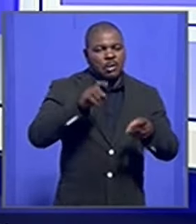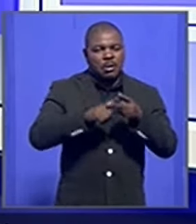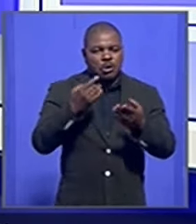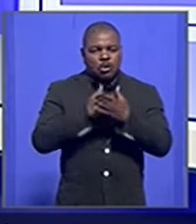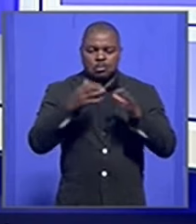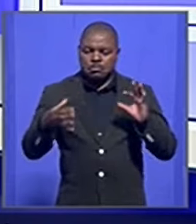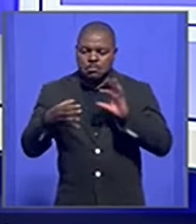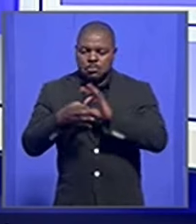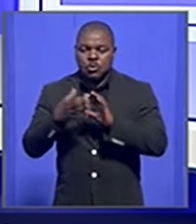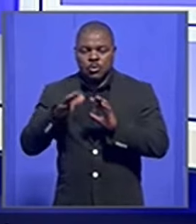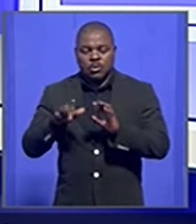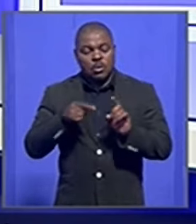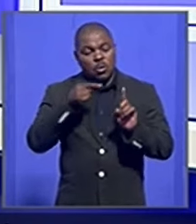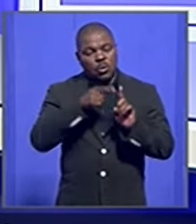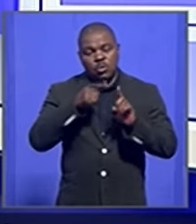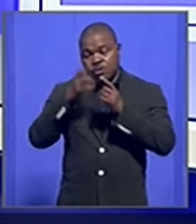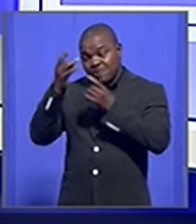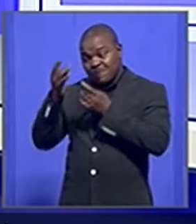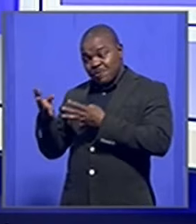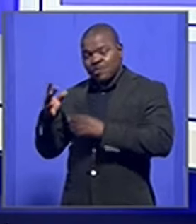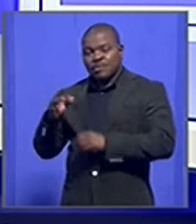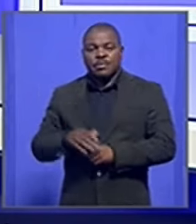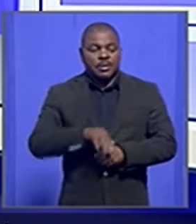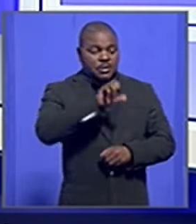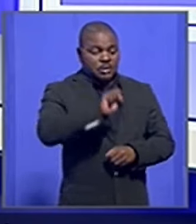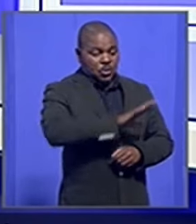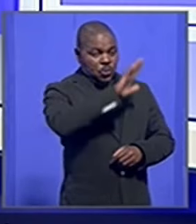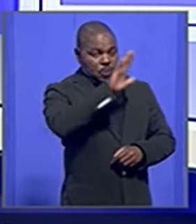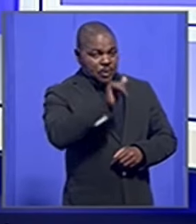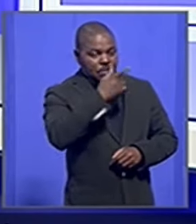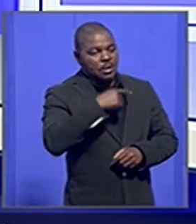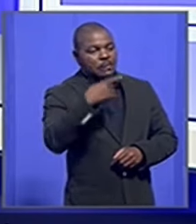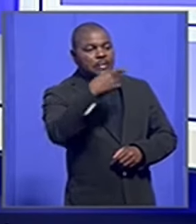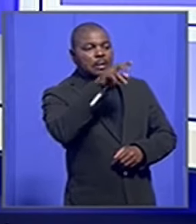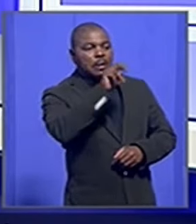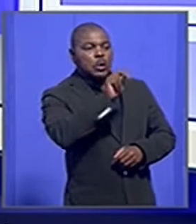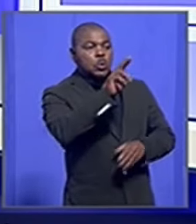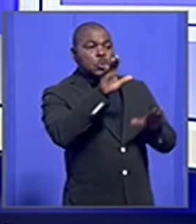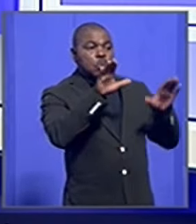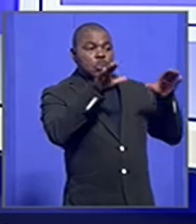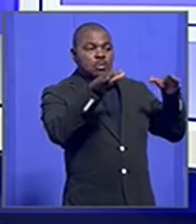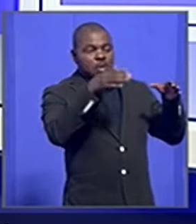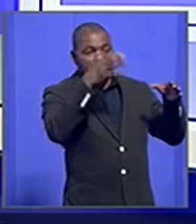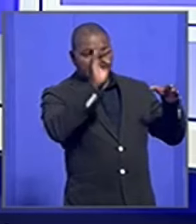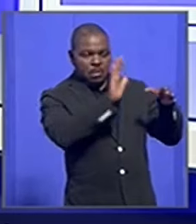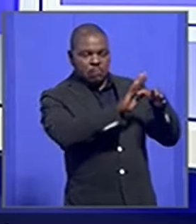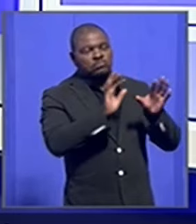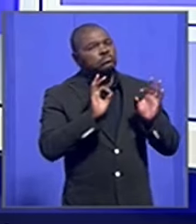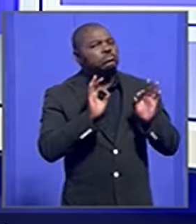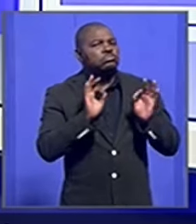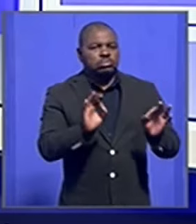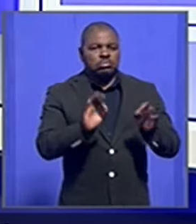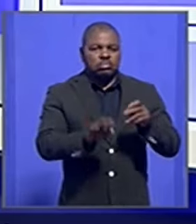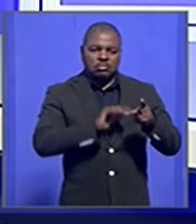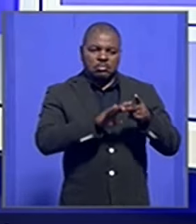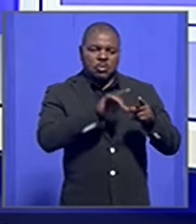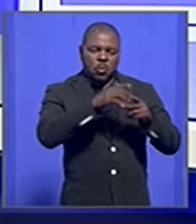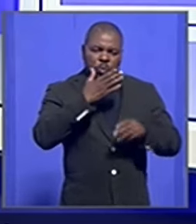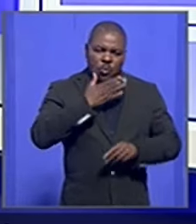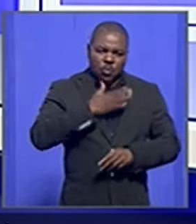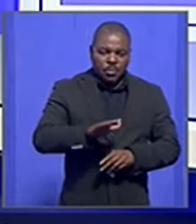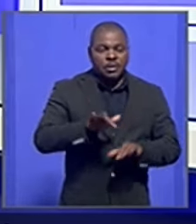boleletse kemedi ya Vietnam gore puso ya motlhakanelwa ya GNU ya naga e tsepame le gore e ka nne go